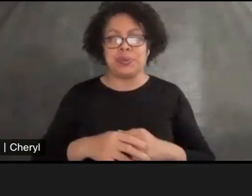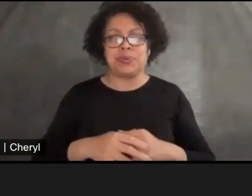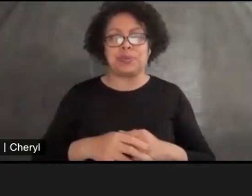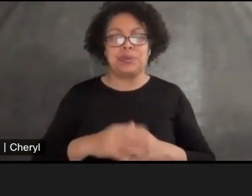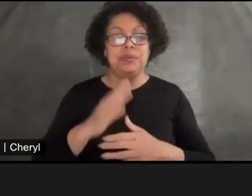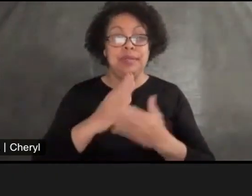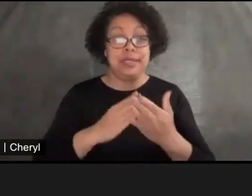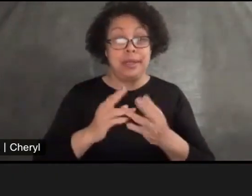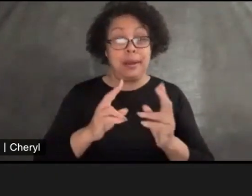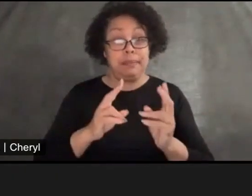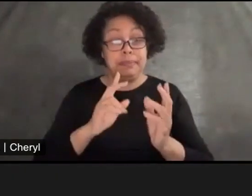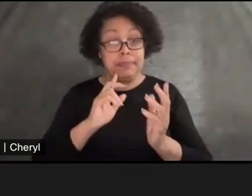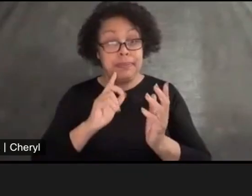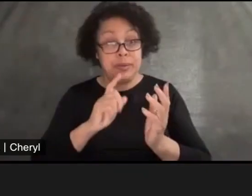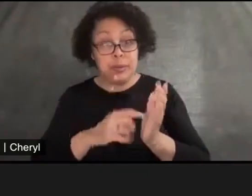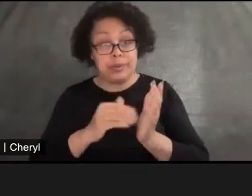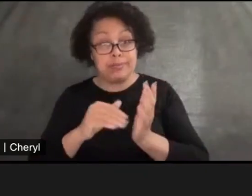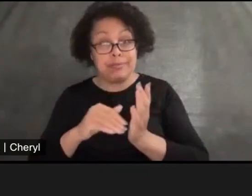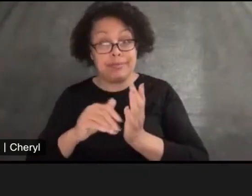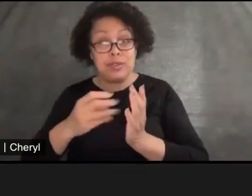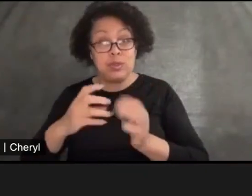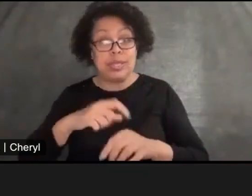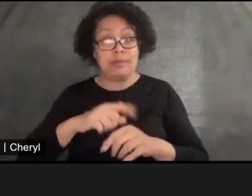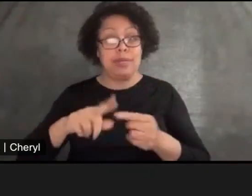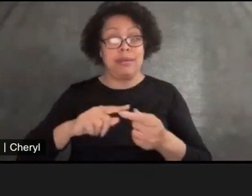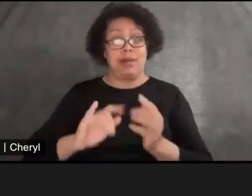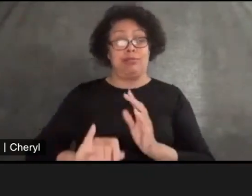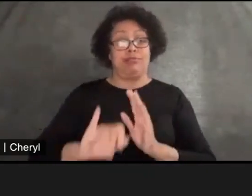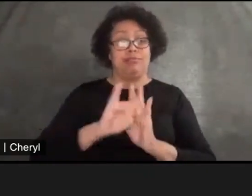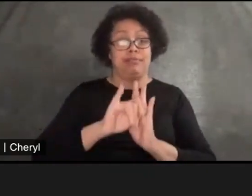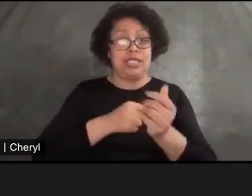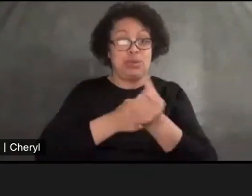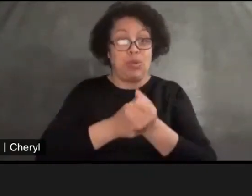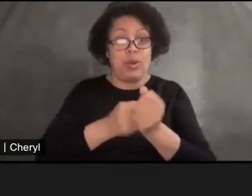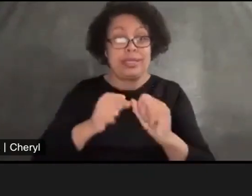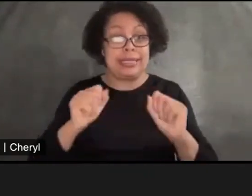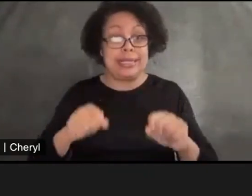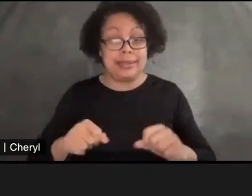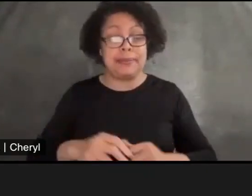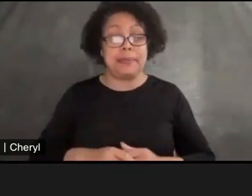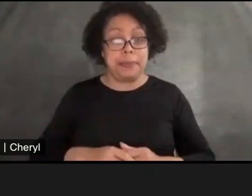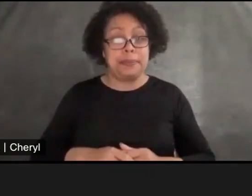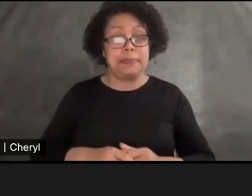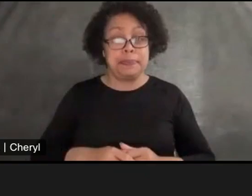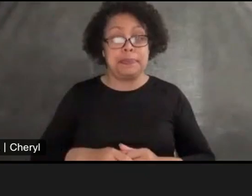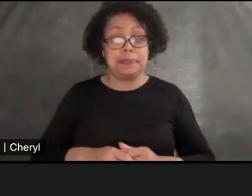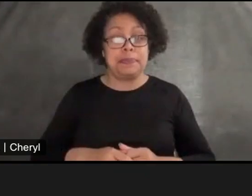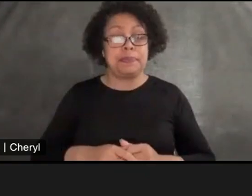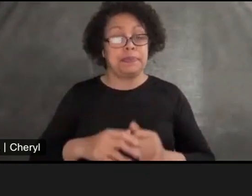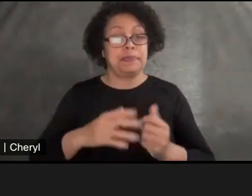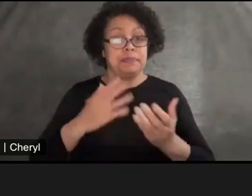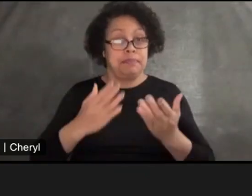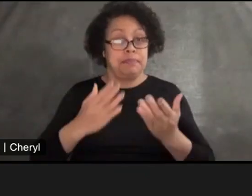is about identifying support systems who may have similar